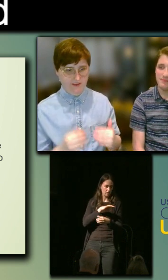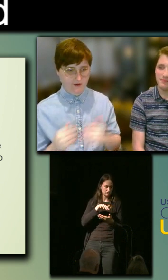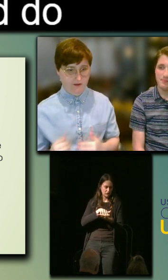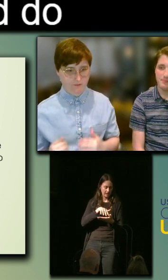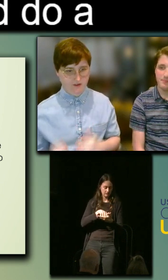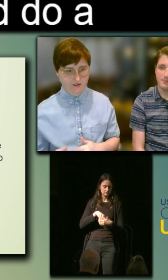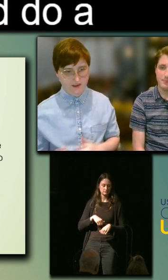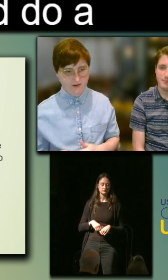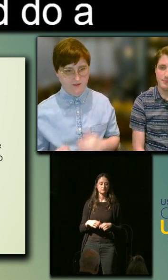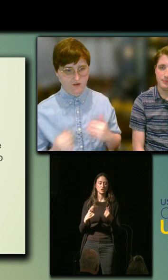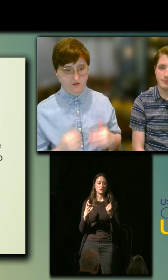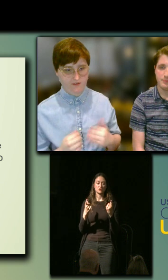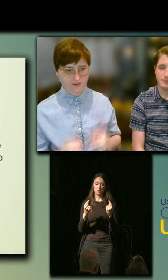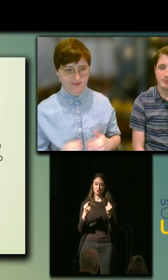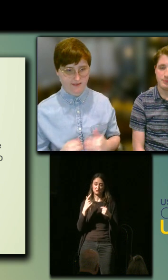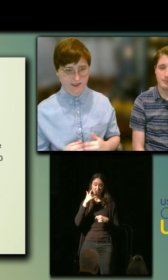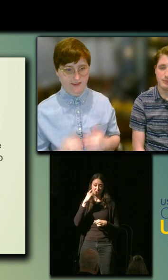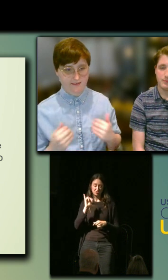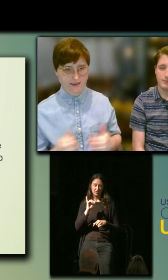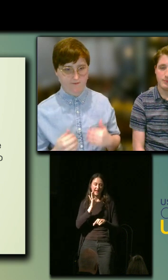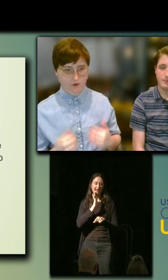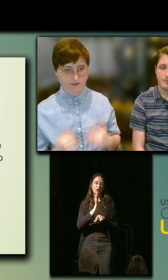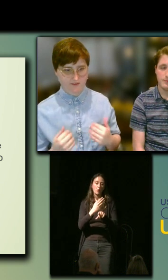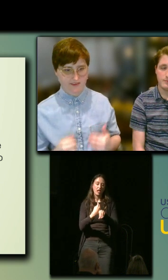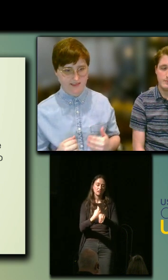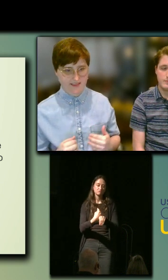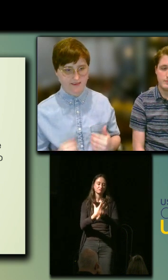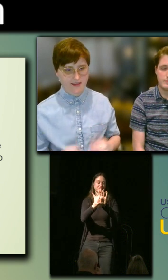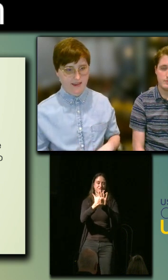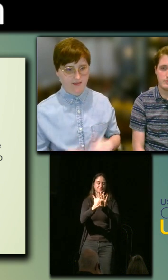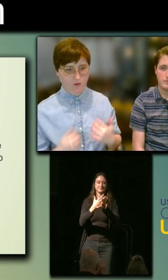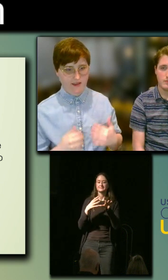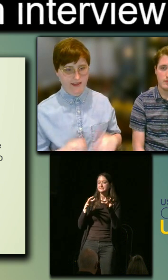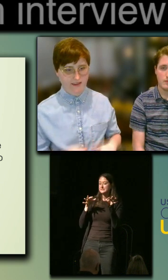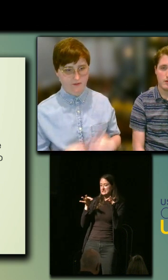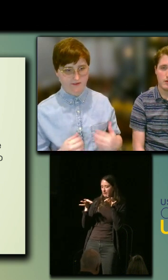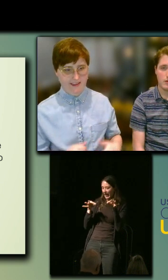phone, video, or in-person interview to review the study and sign forms of consent,